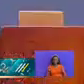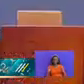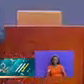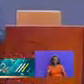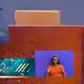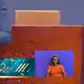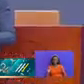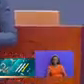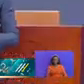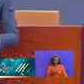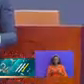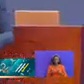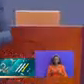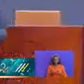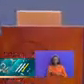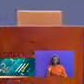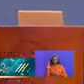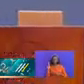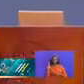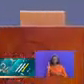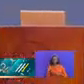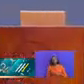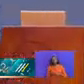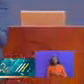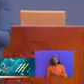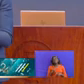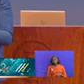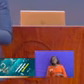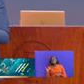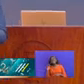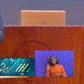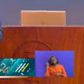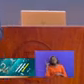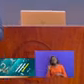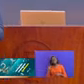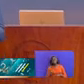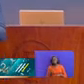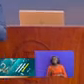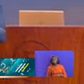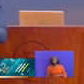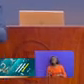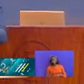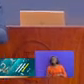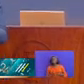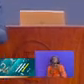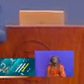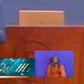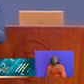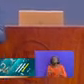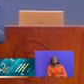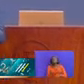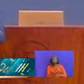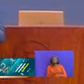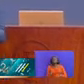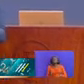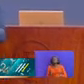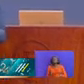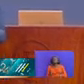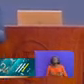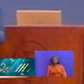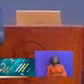globe when I were in the UK with Bishop I discovered for you to serve the king they have to take you to a school called the school of